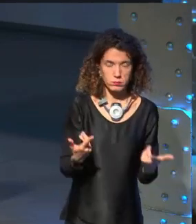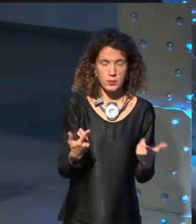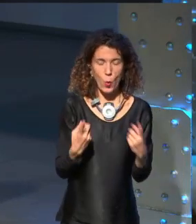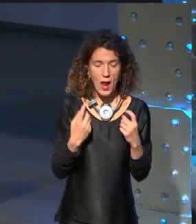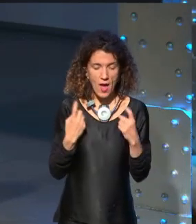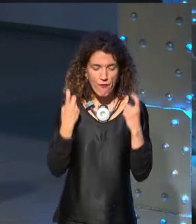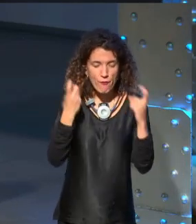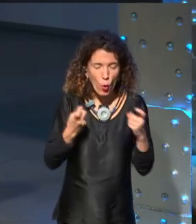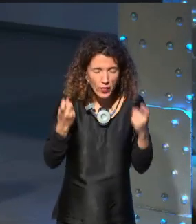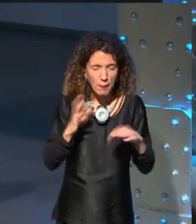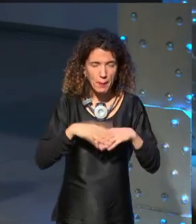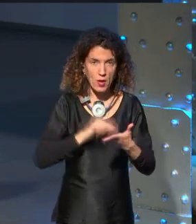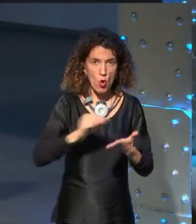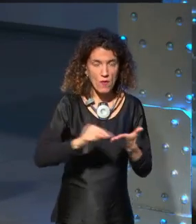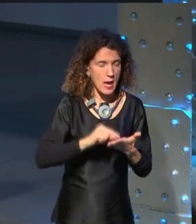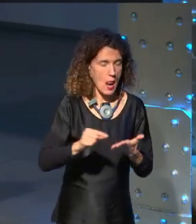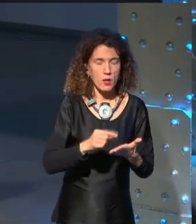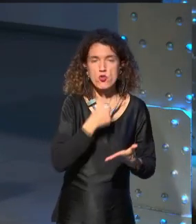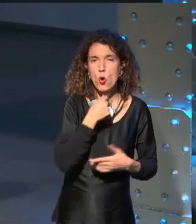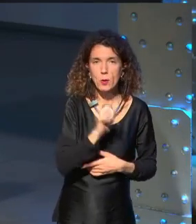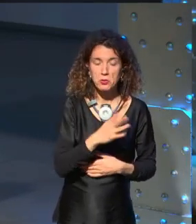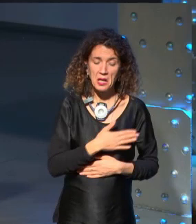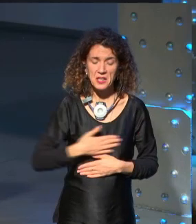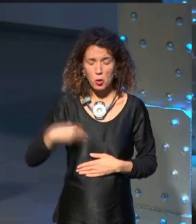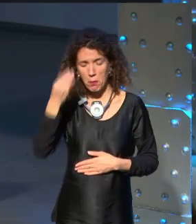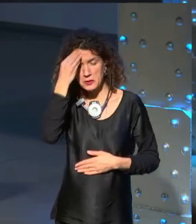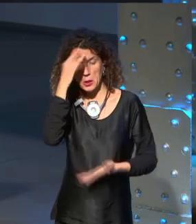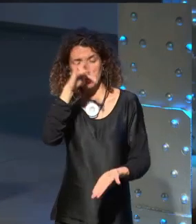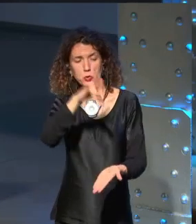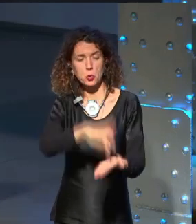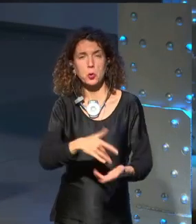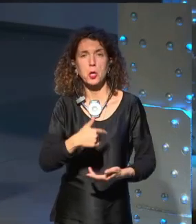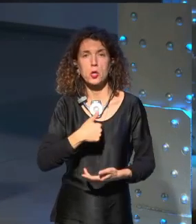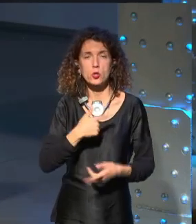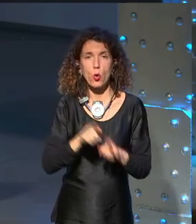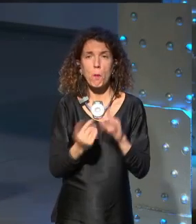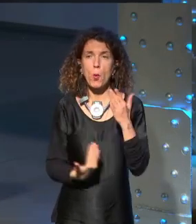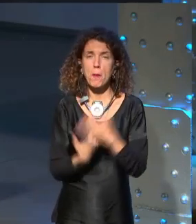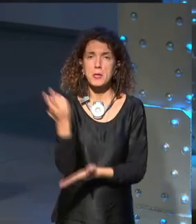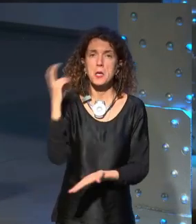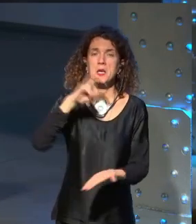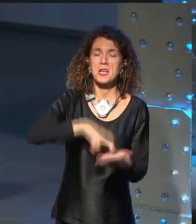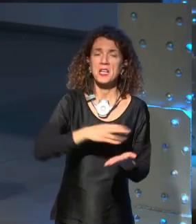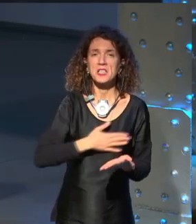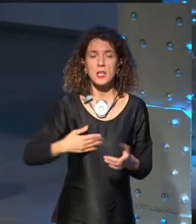me. I like the idea that if I wake up in the morning, I'm eager to get to it, as opposed to the way I felt when I worked in advertising.